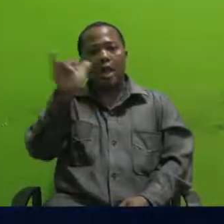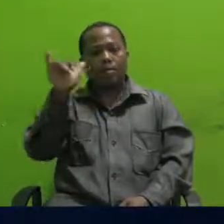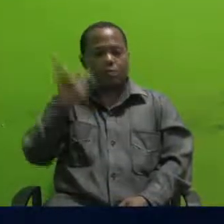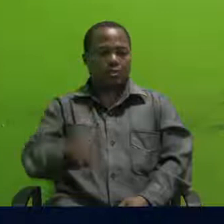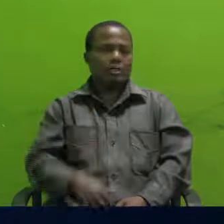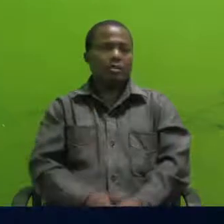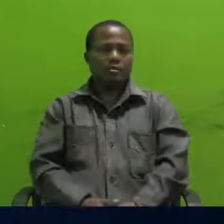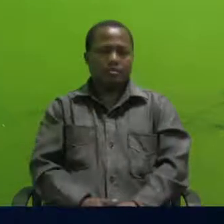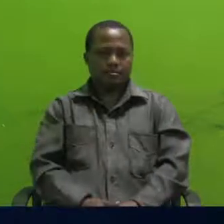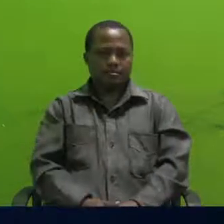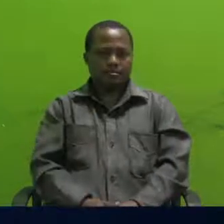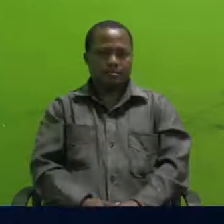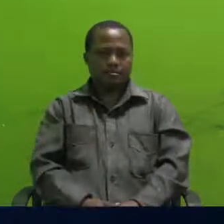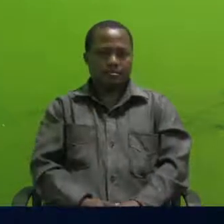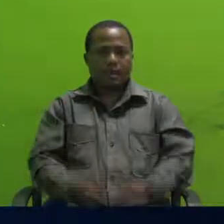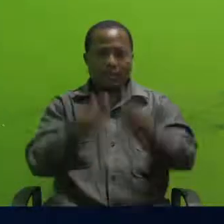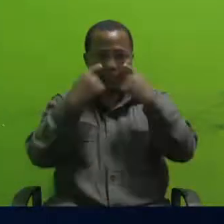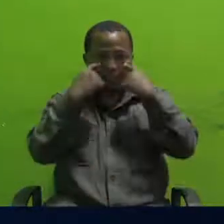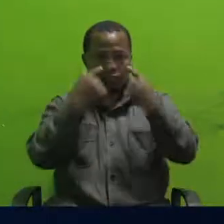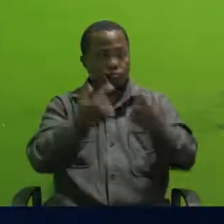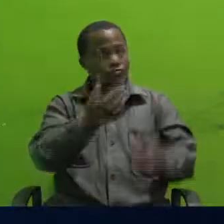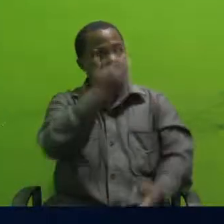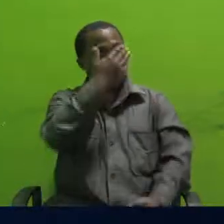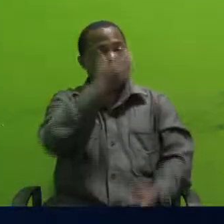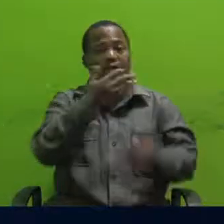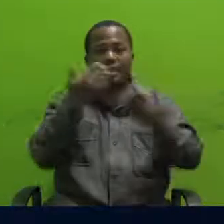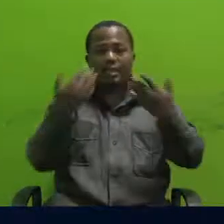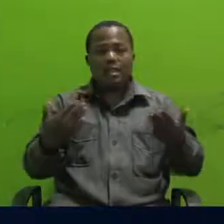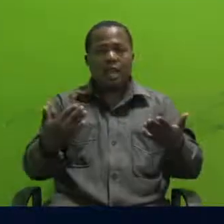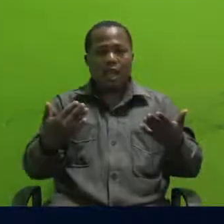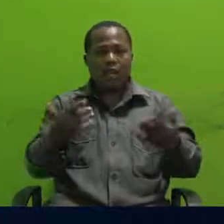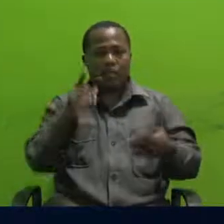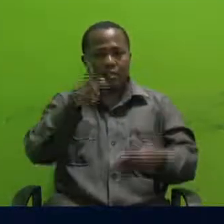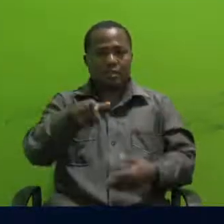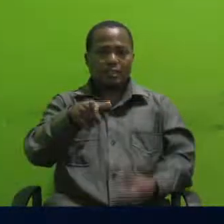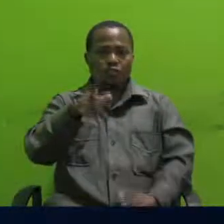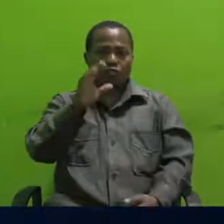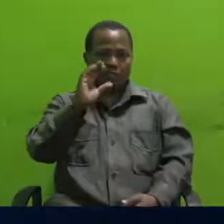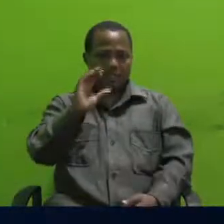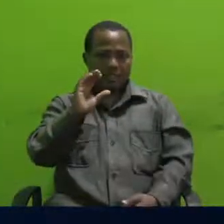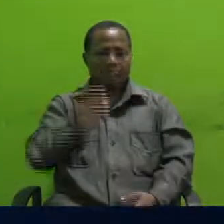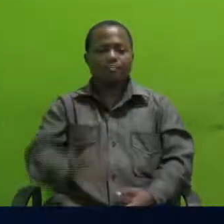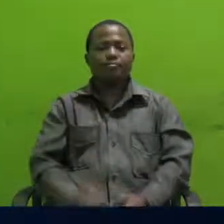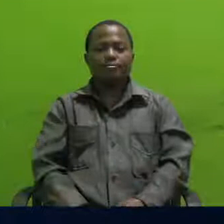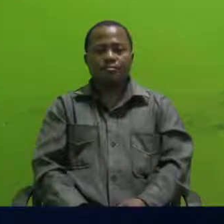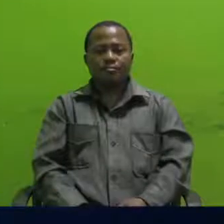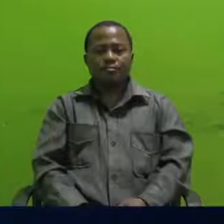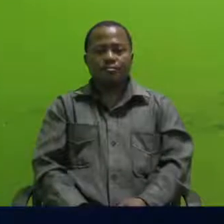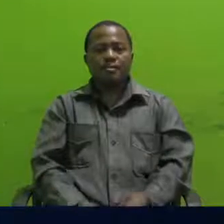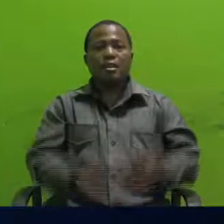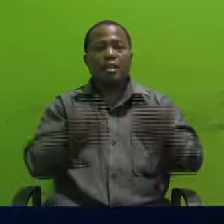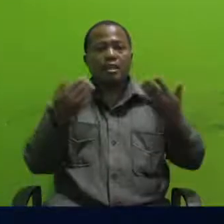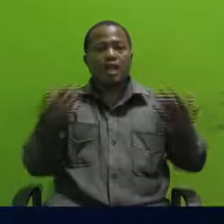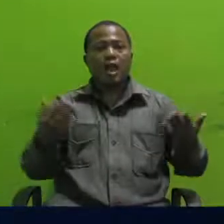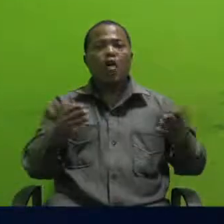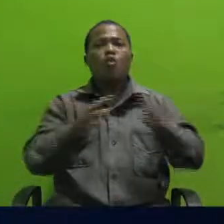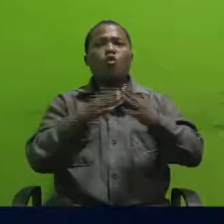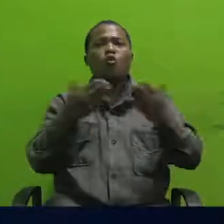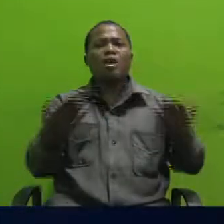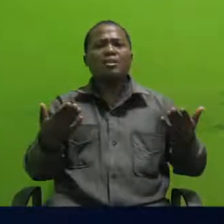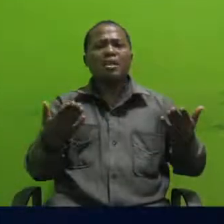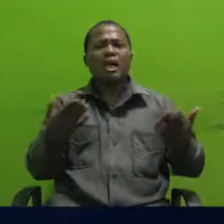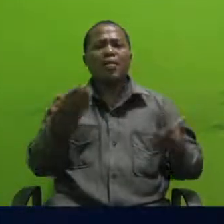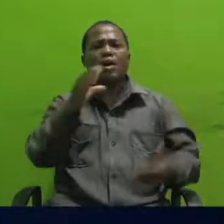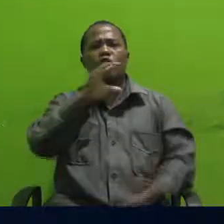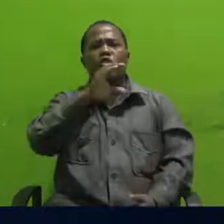hypotenuse as shown there from the triangle. Now, what about cos C? Okay, now what about